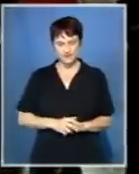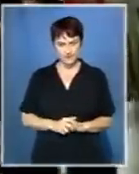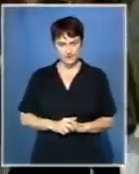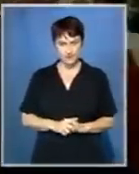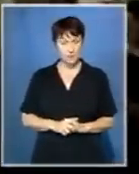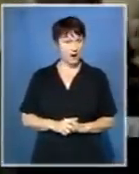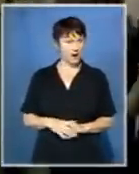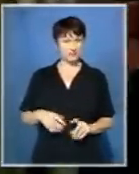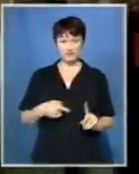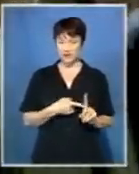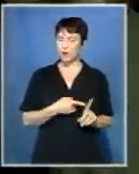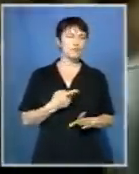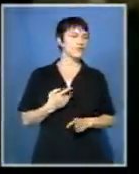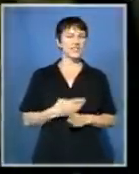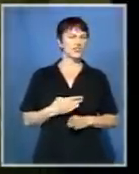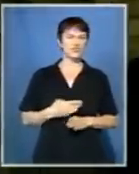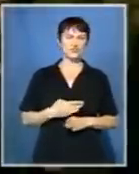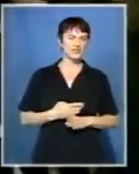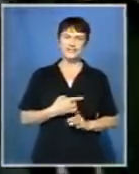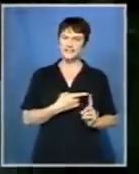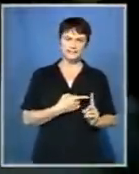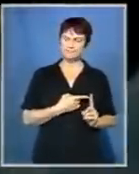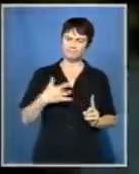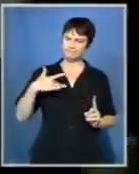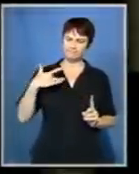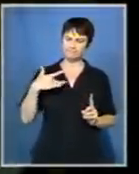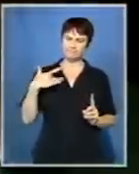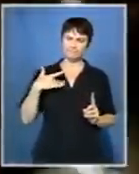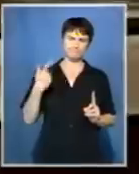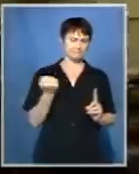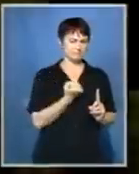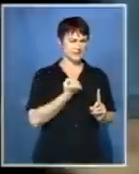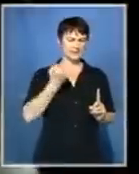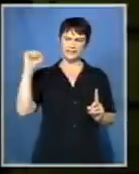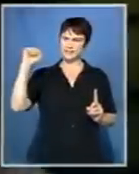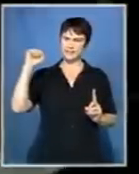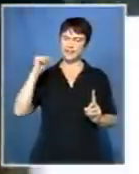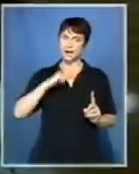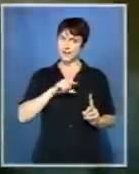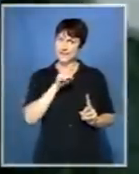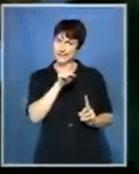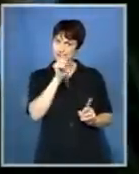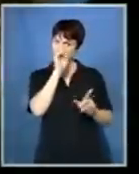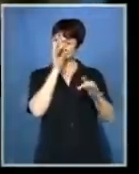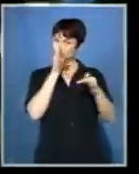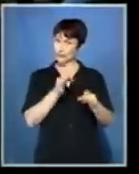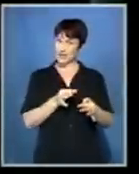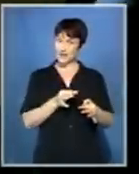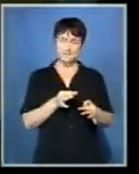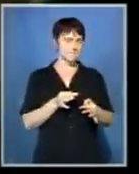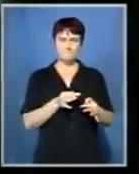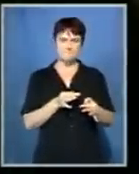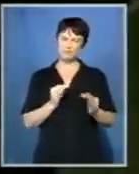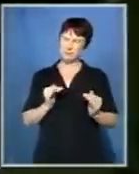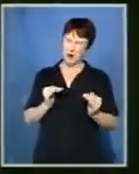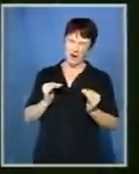But it was not to end there for the disgraced athlete. The Paralympian sought to overturn that decision at